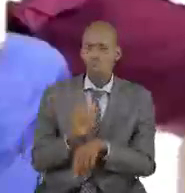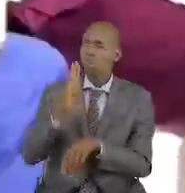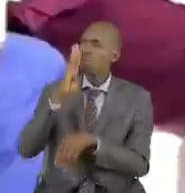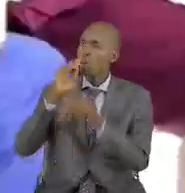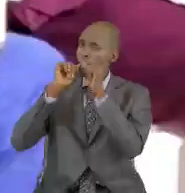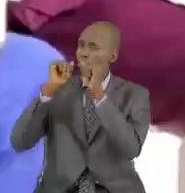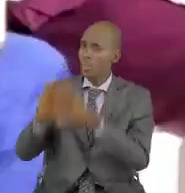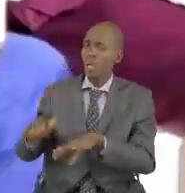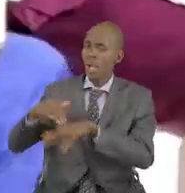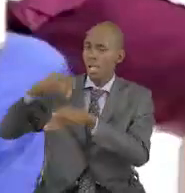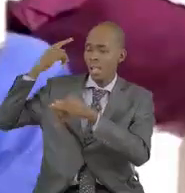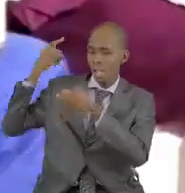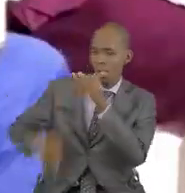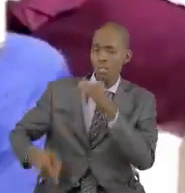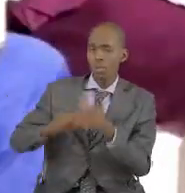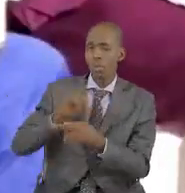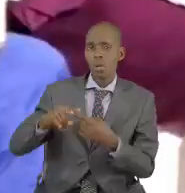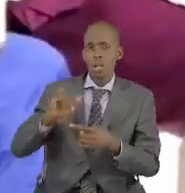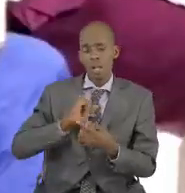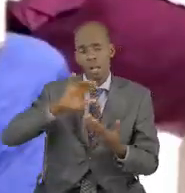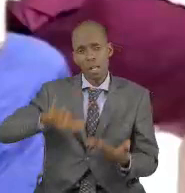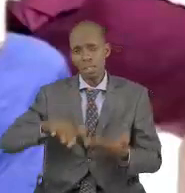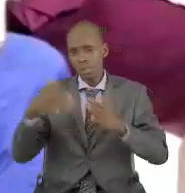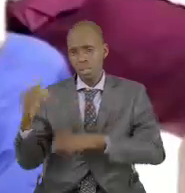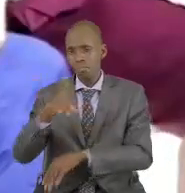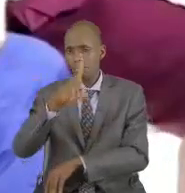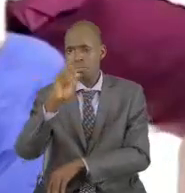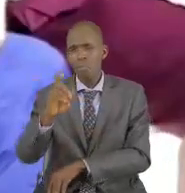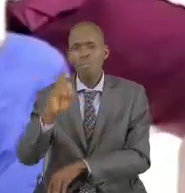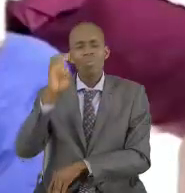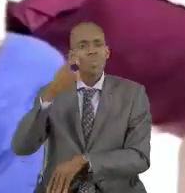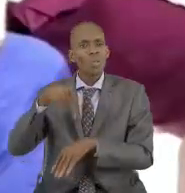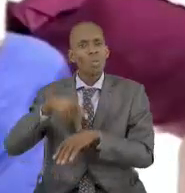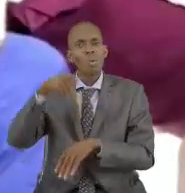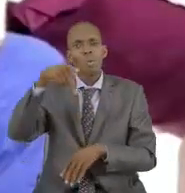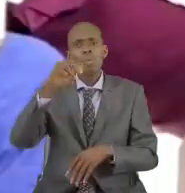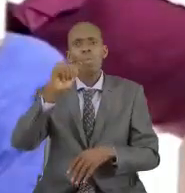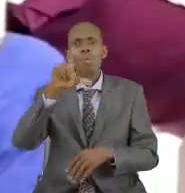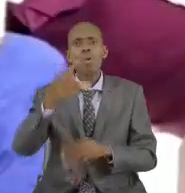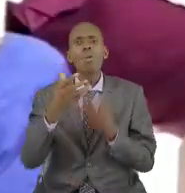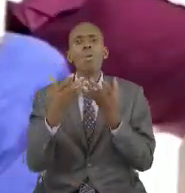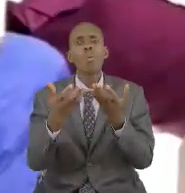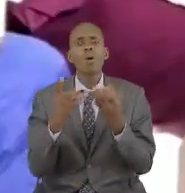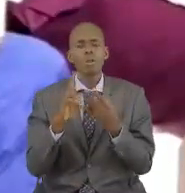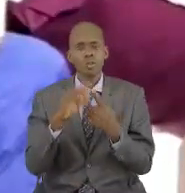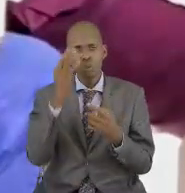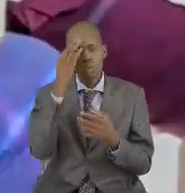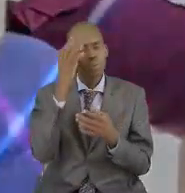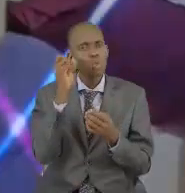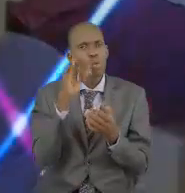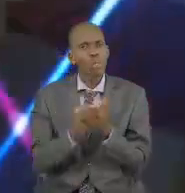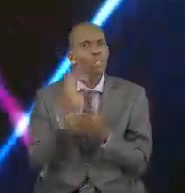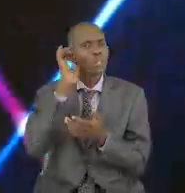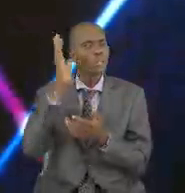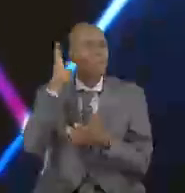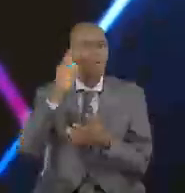when I cross over to the other side? He wanted to know so that he will not labor in vain. Do